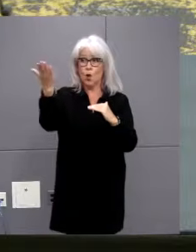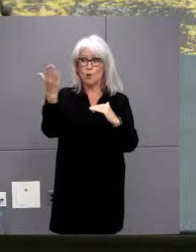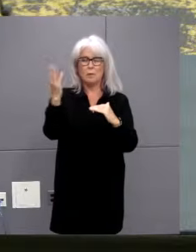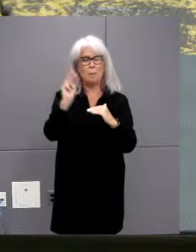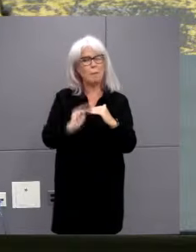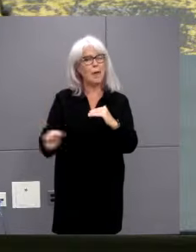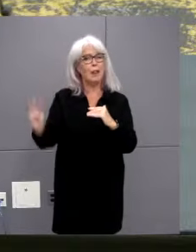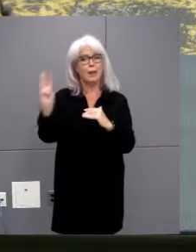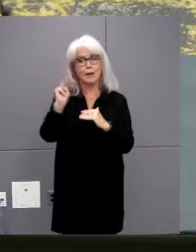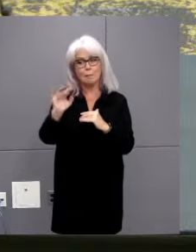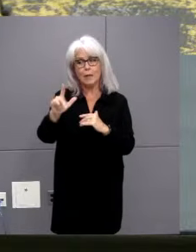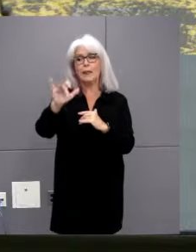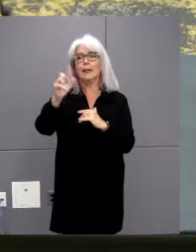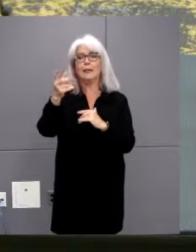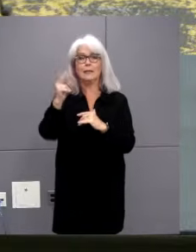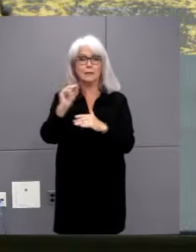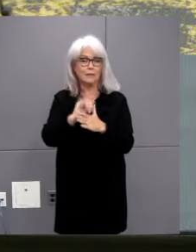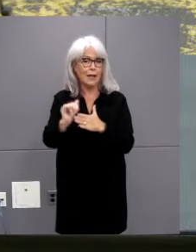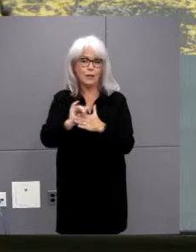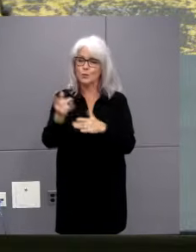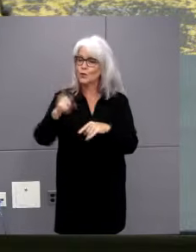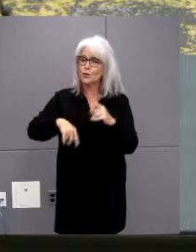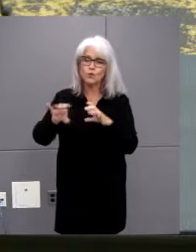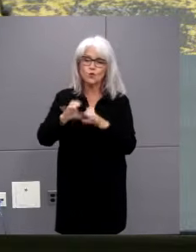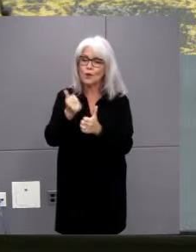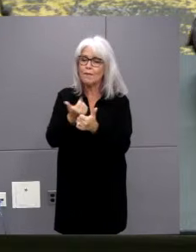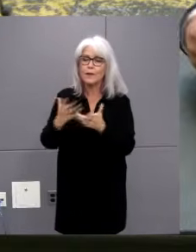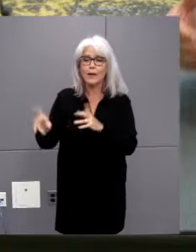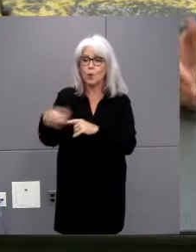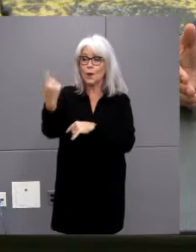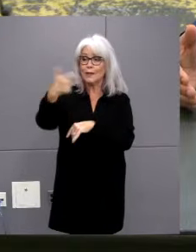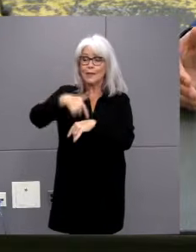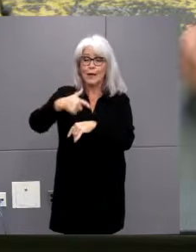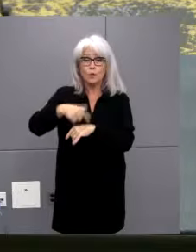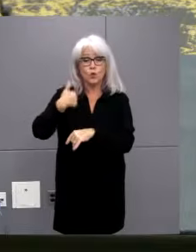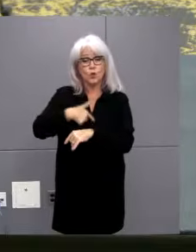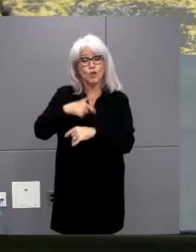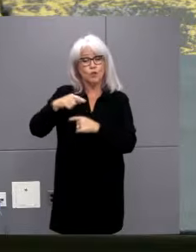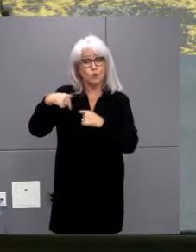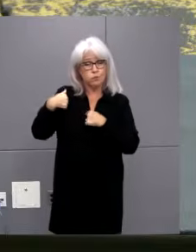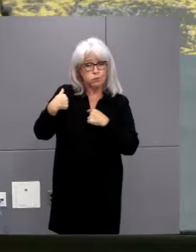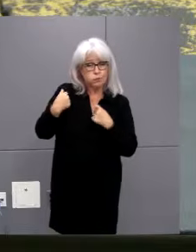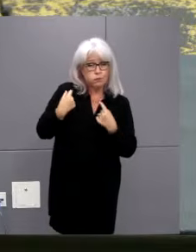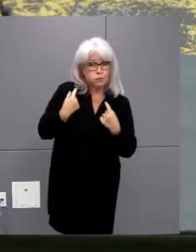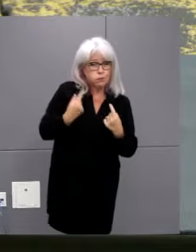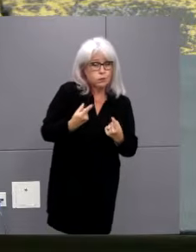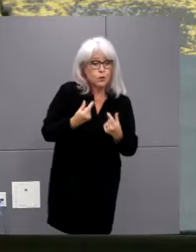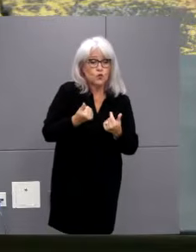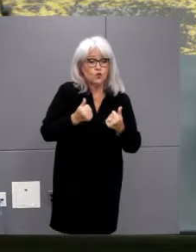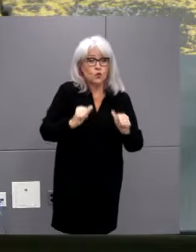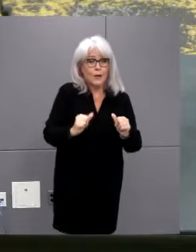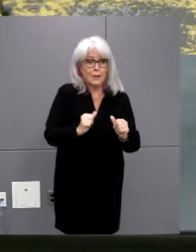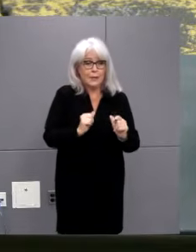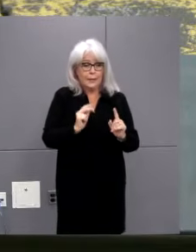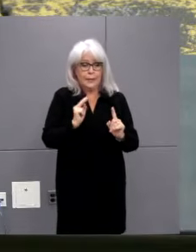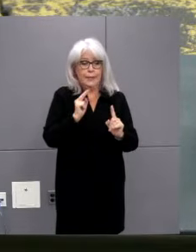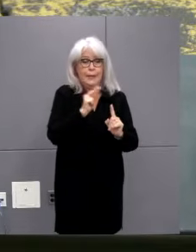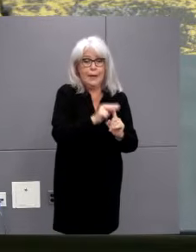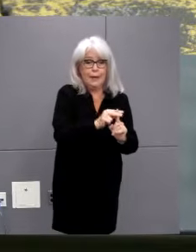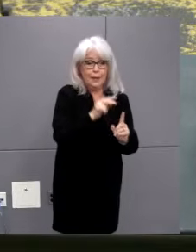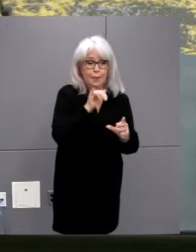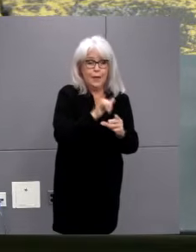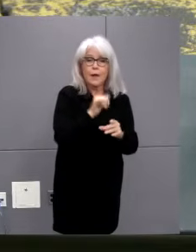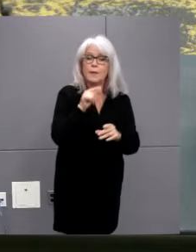of dollars. We couldn't do it all at once, so we were trying to gradually implement that. So I just want to put it on record right now, that